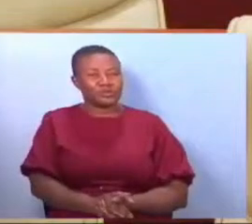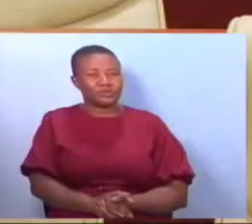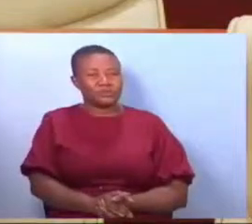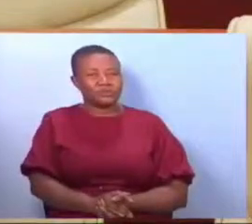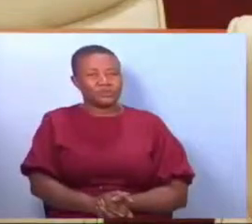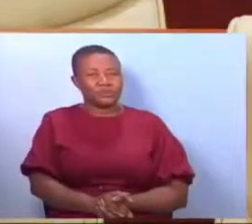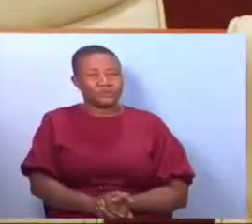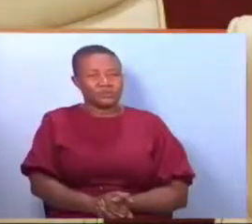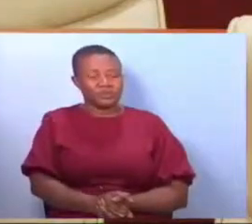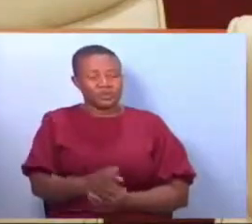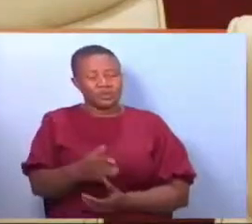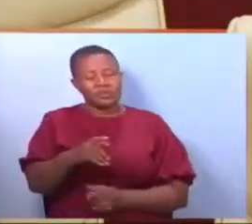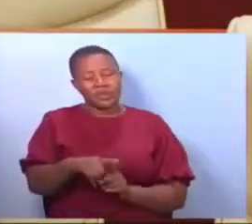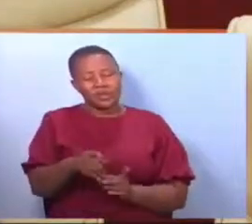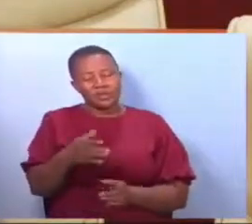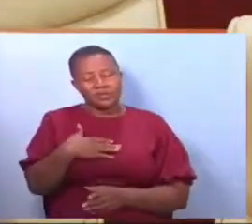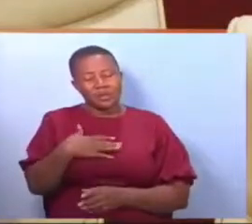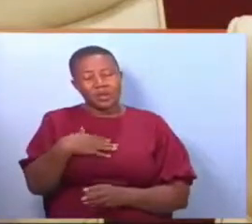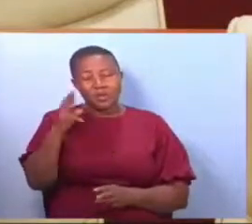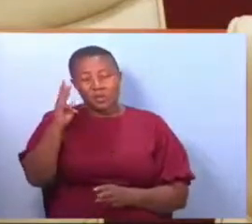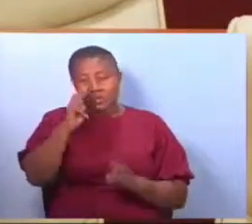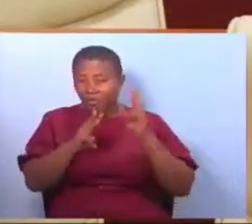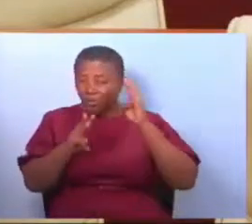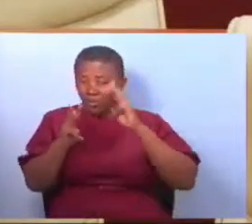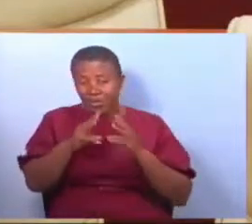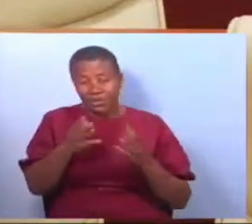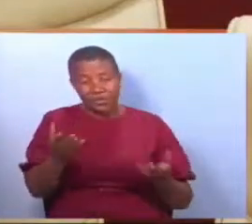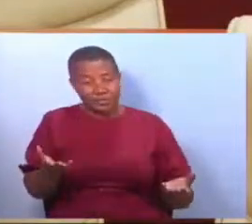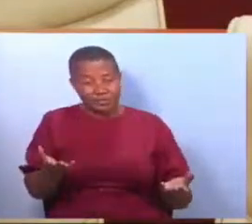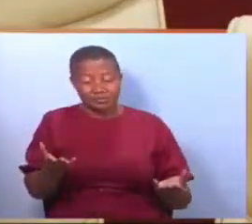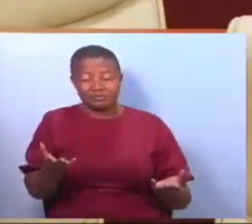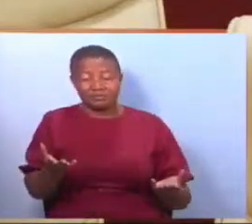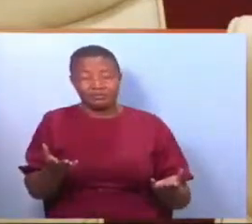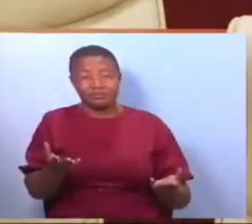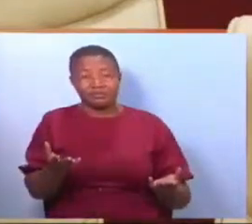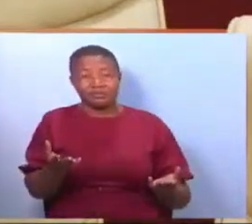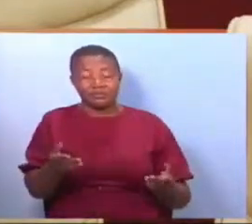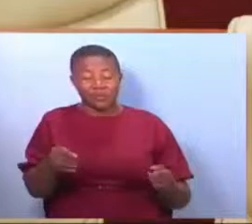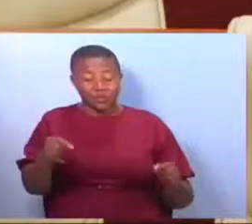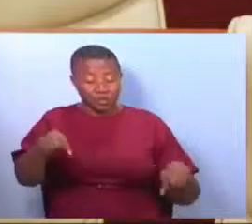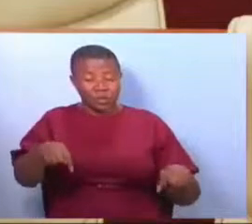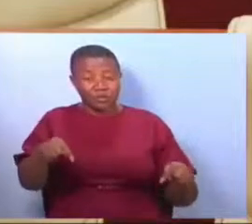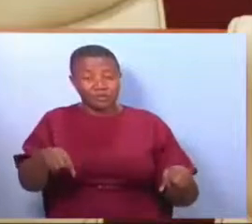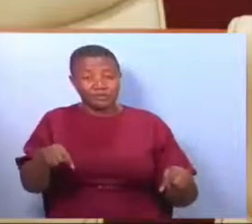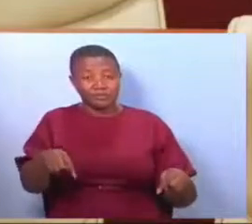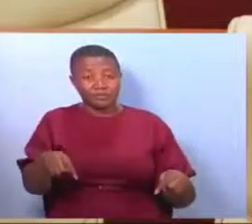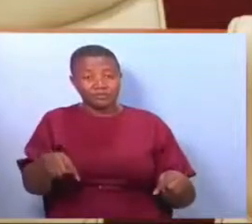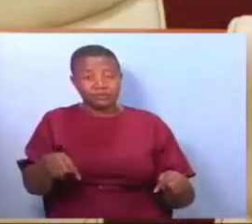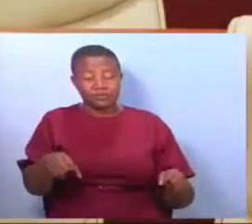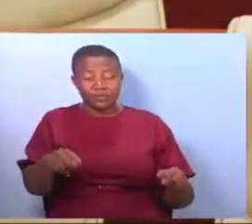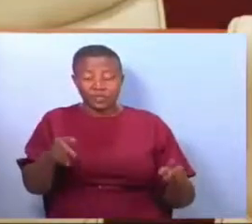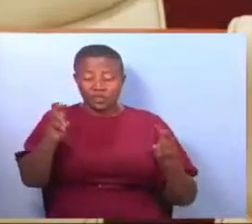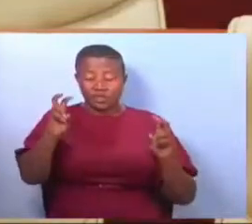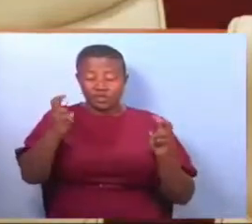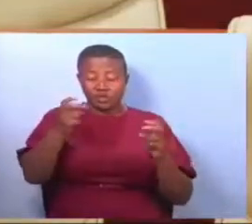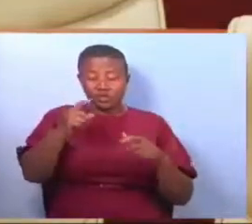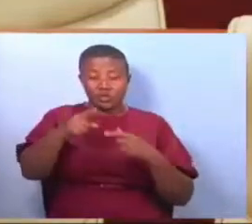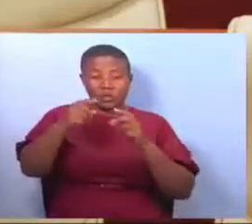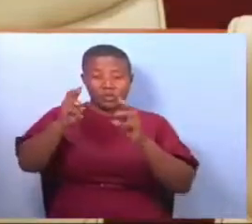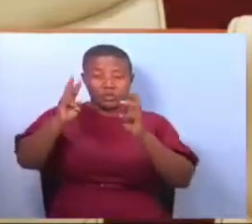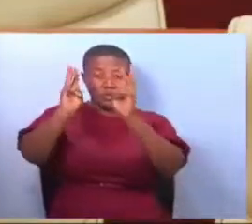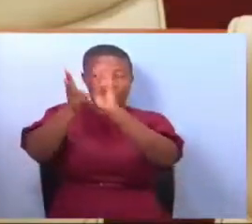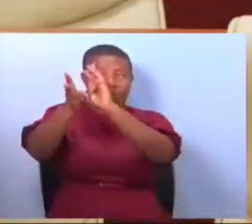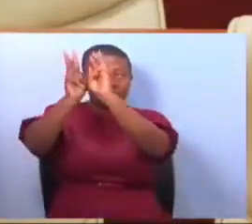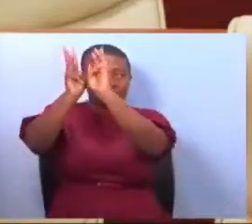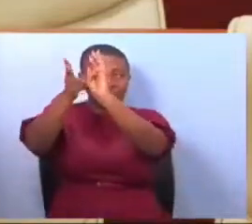But my worry, Mr. Speaker, is that today, issues of climate and climate